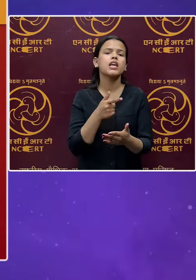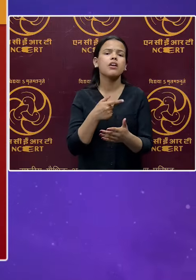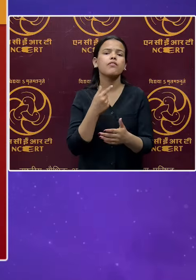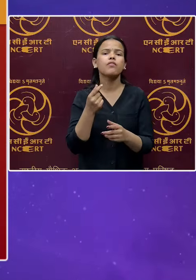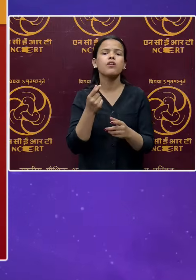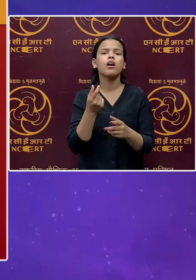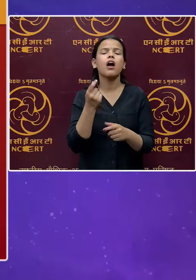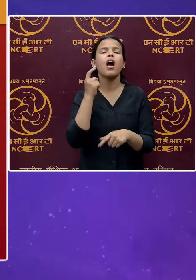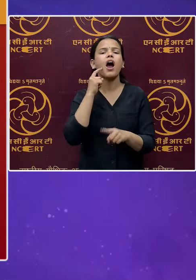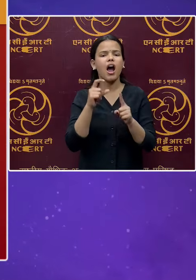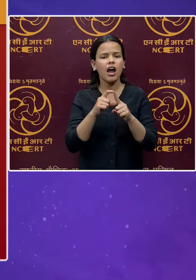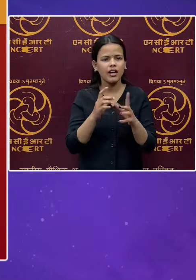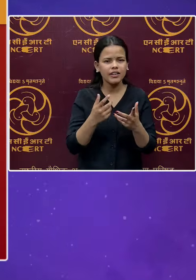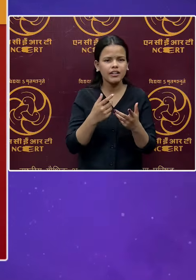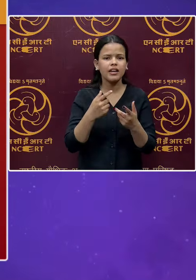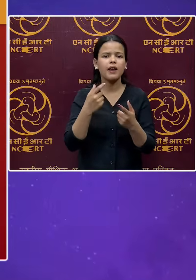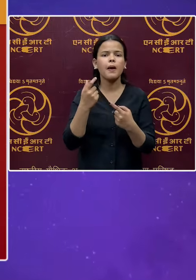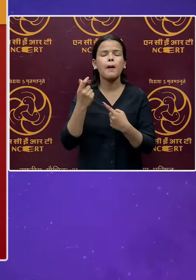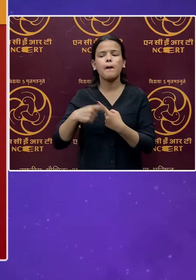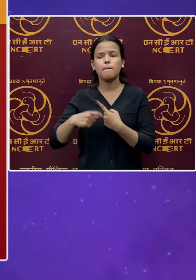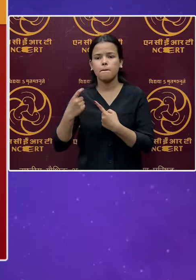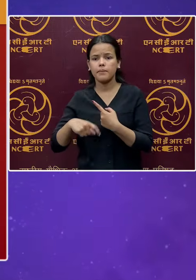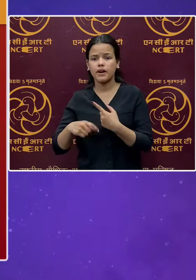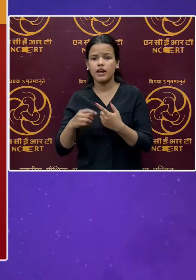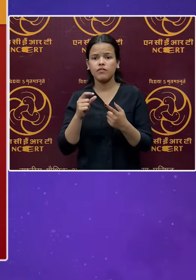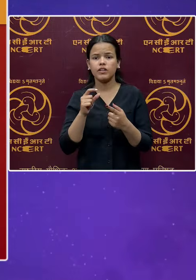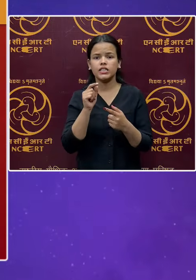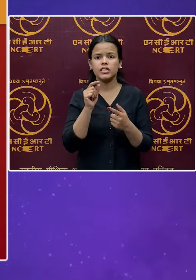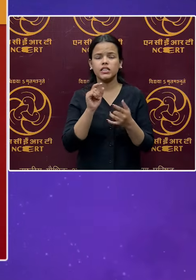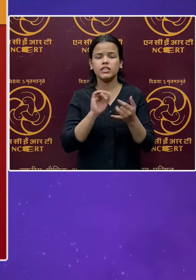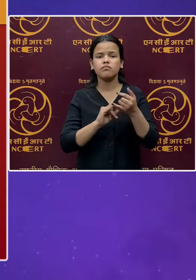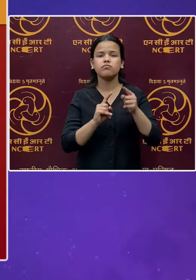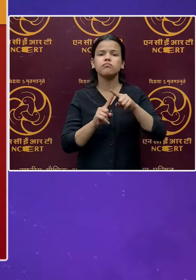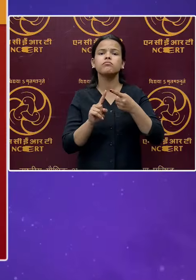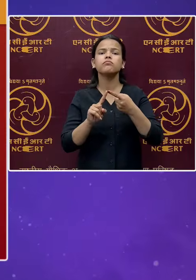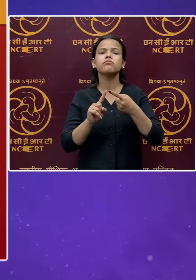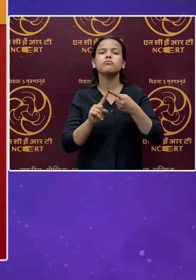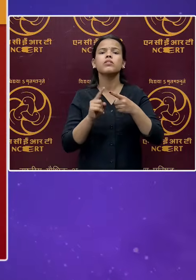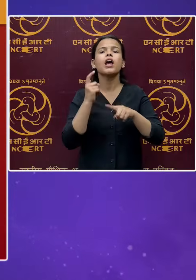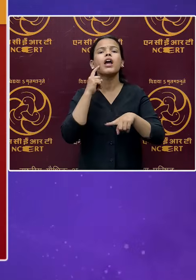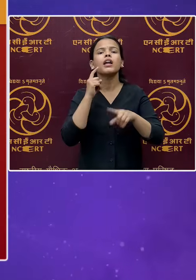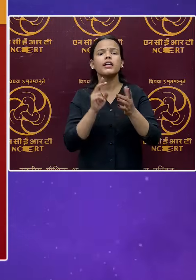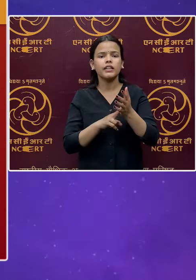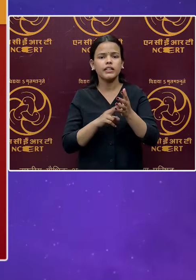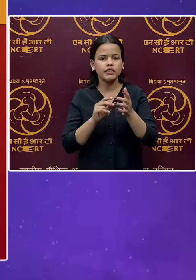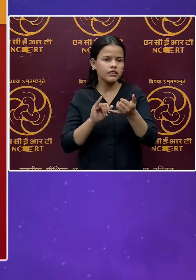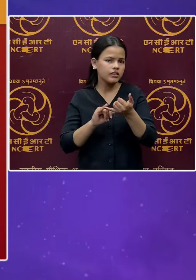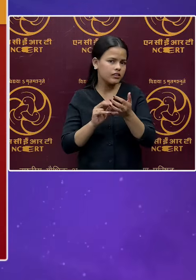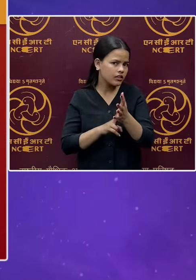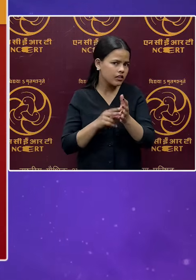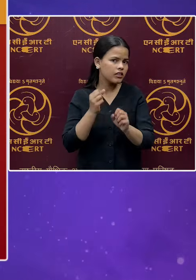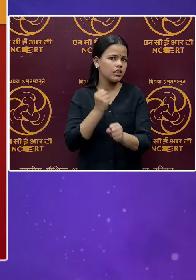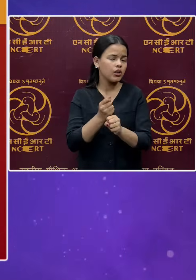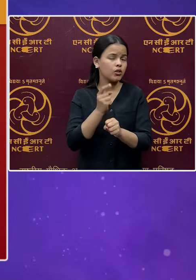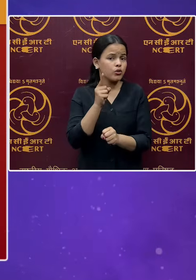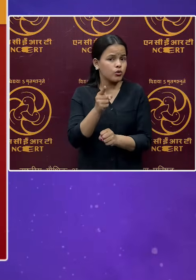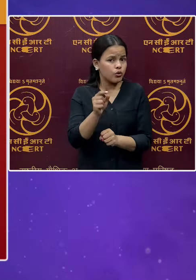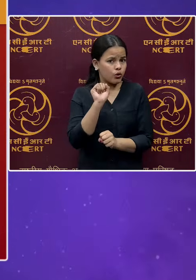privacy settings in LMS and course page. These are the school specific features which you should